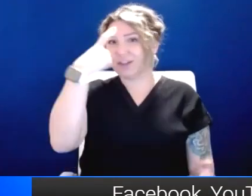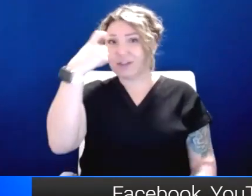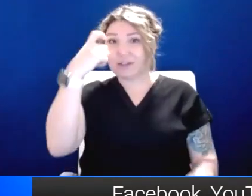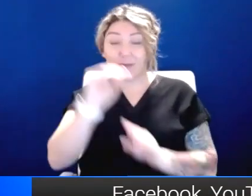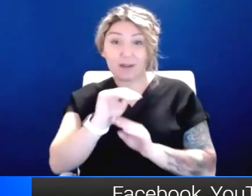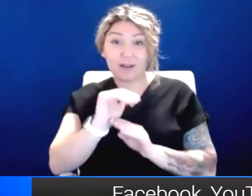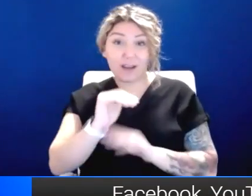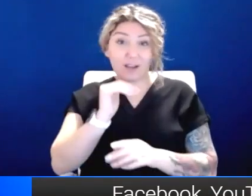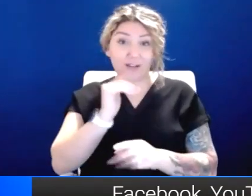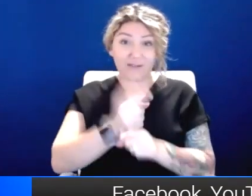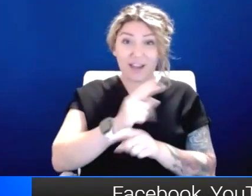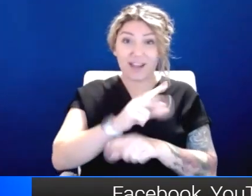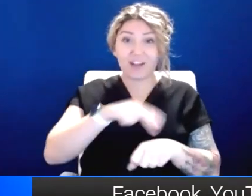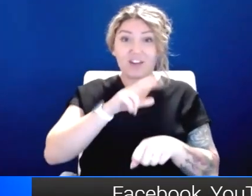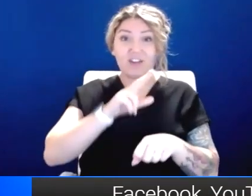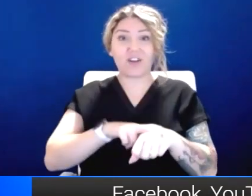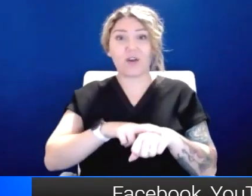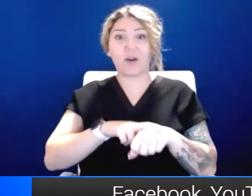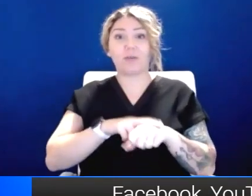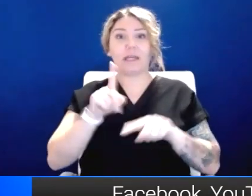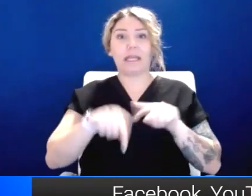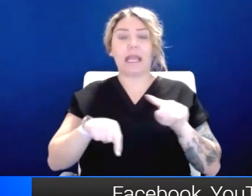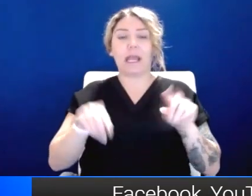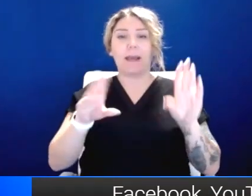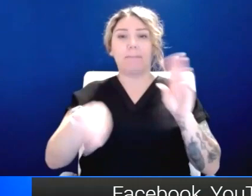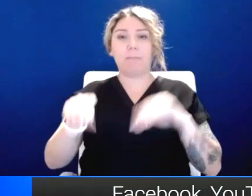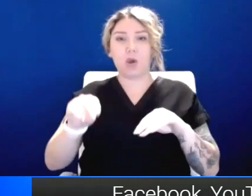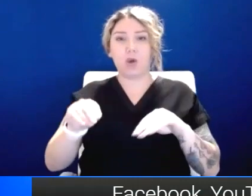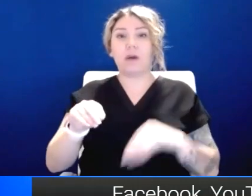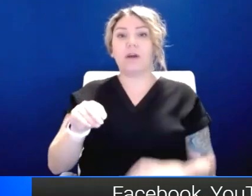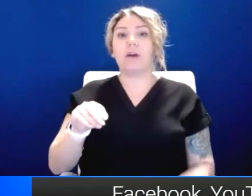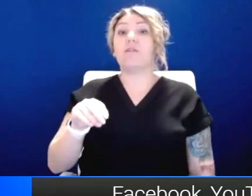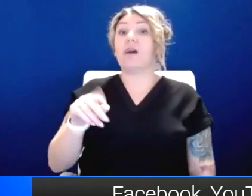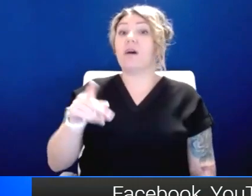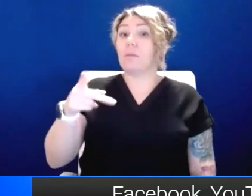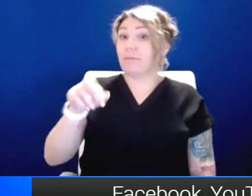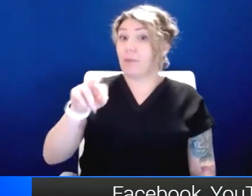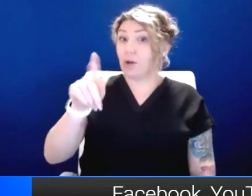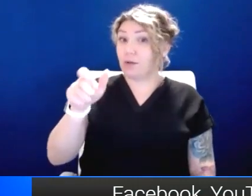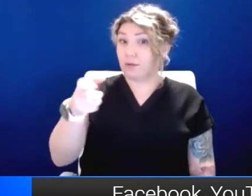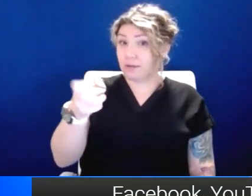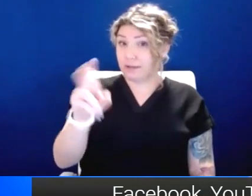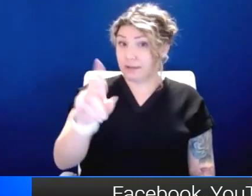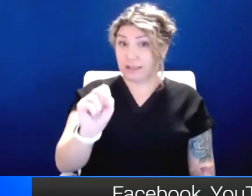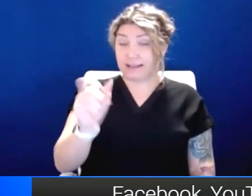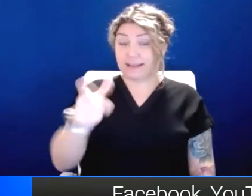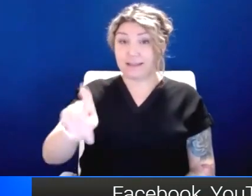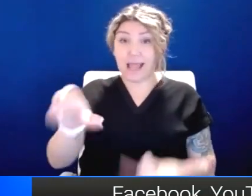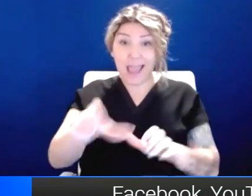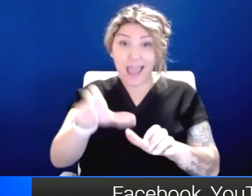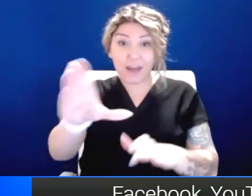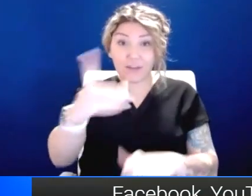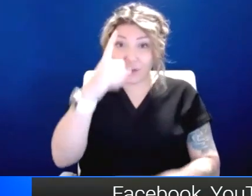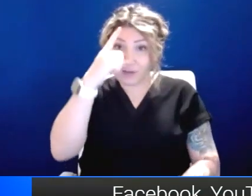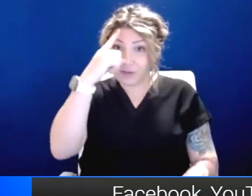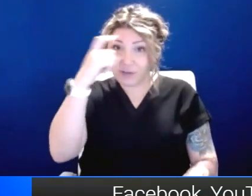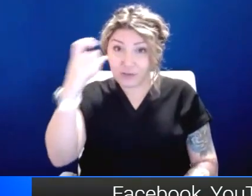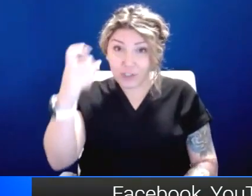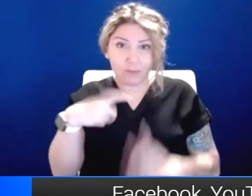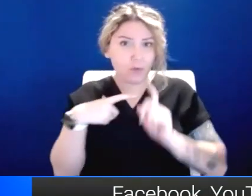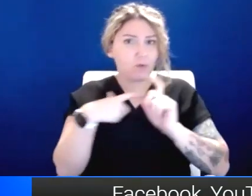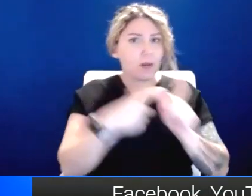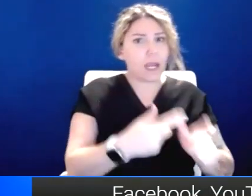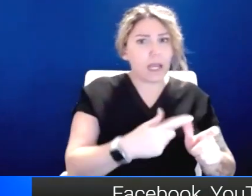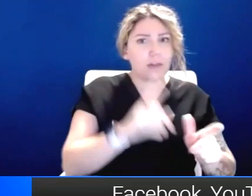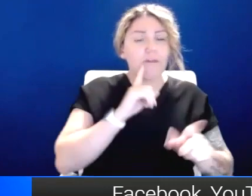Normally, we are paralyzed when we are dreaming. Parkinson's patients actually act out their dream. So if they're dreaming they're running, they'll actually start running. If